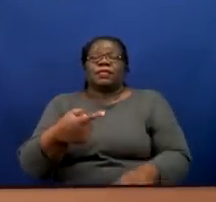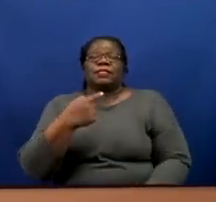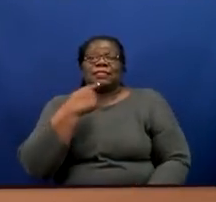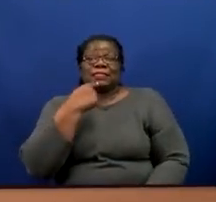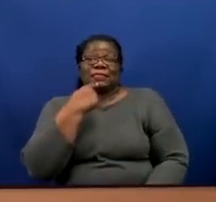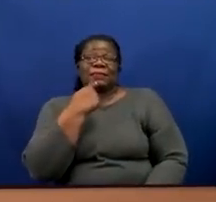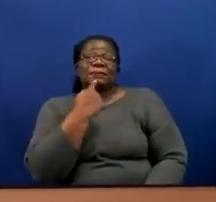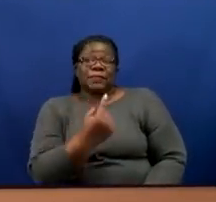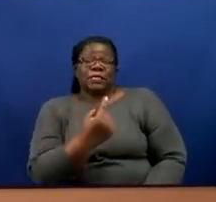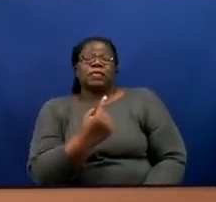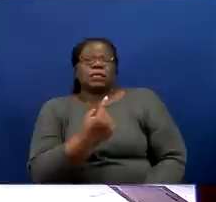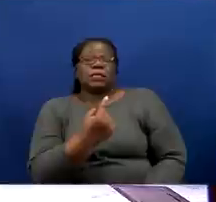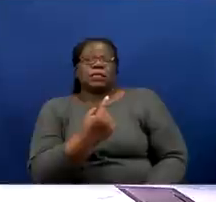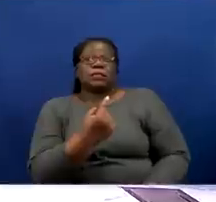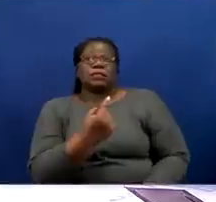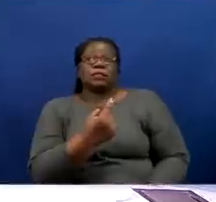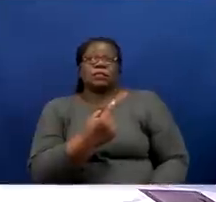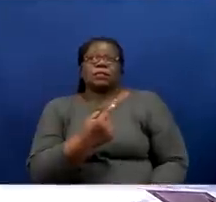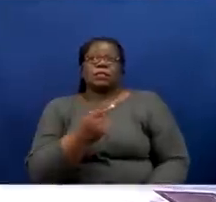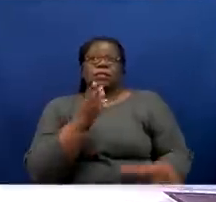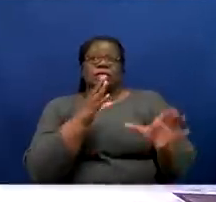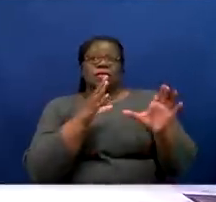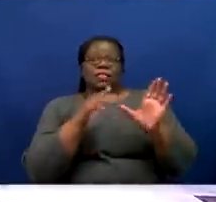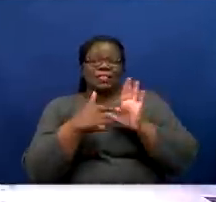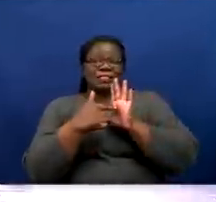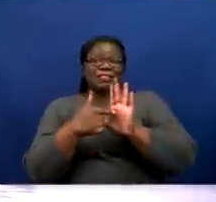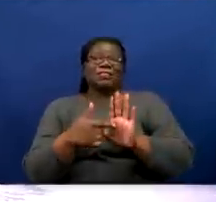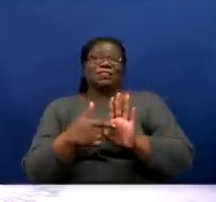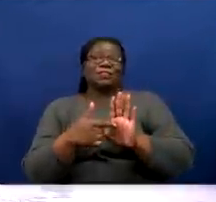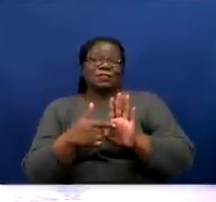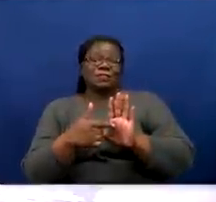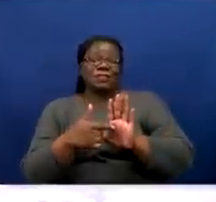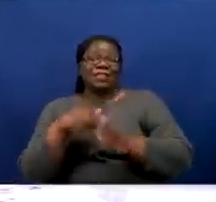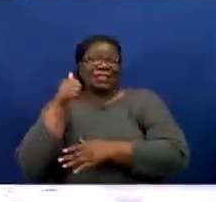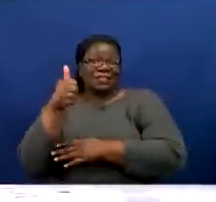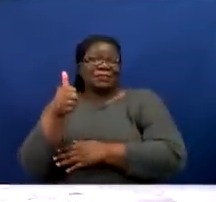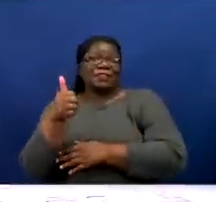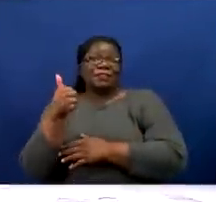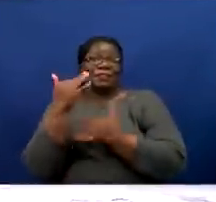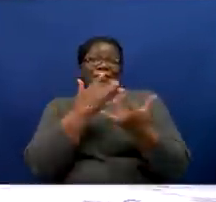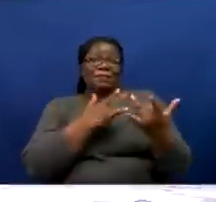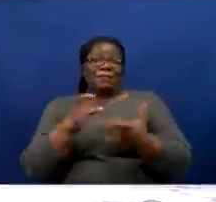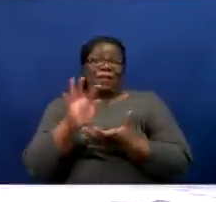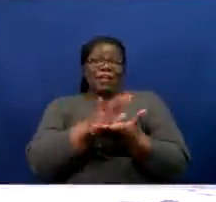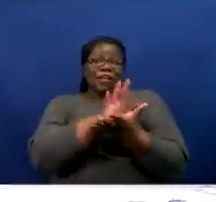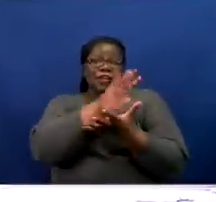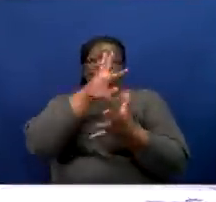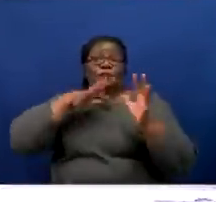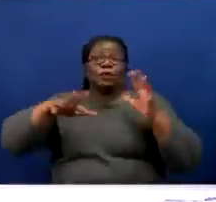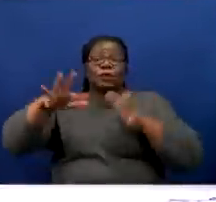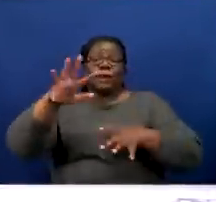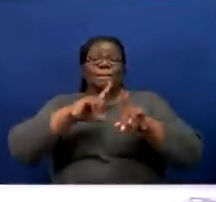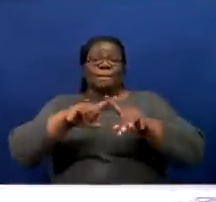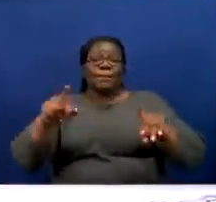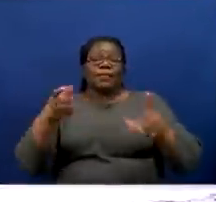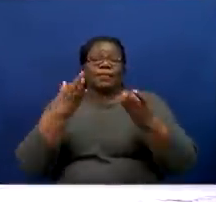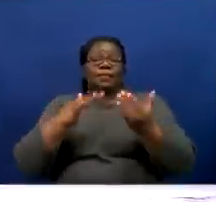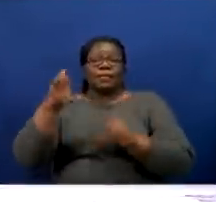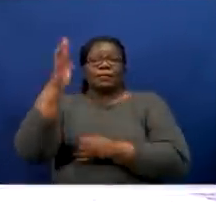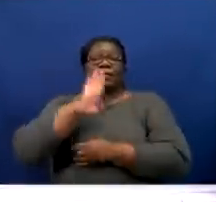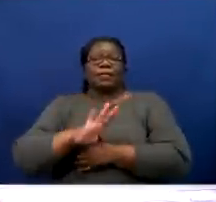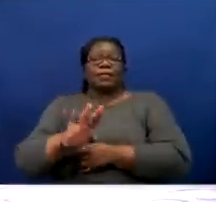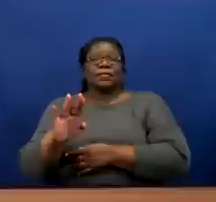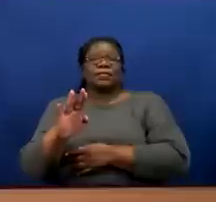verbally. Oh, he's done enough speaking with fire and glory. But now he says, I got something to